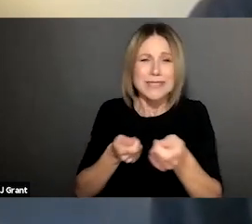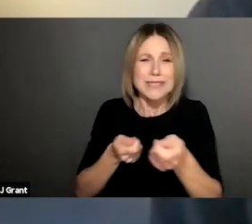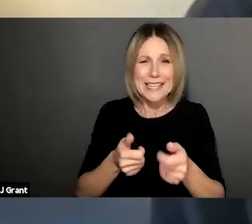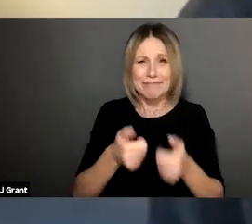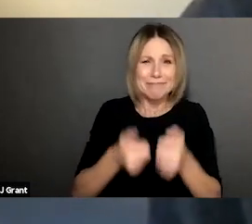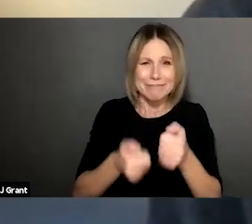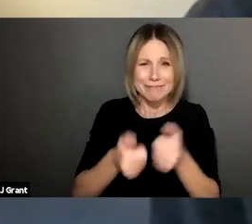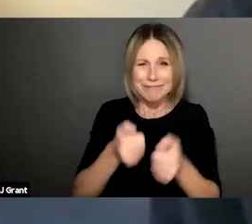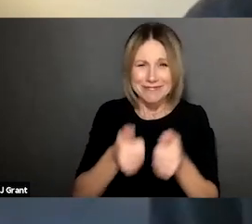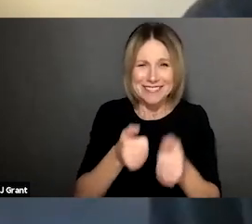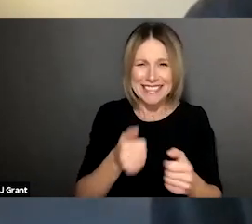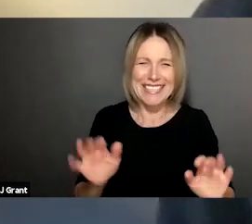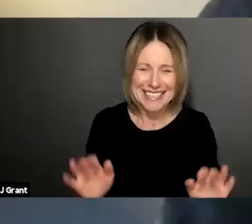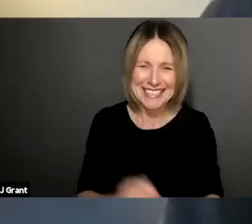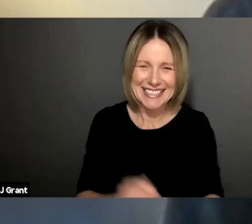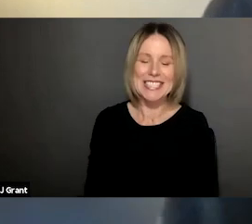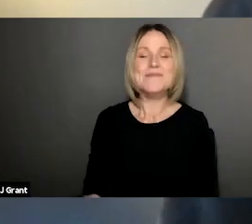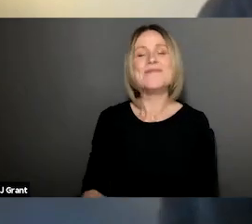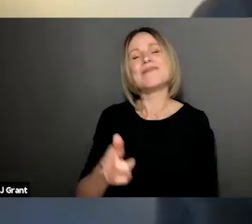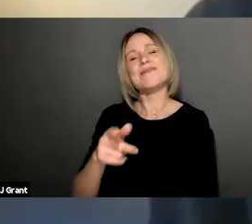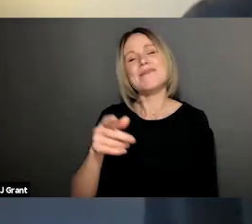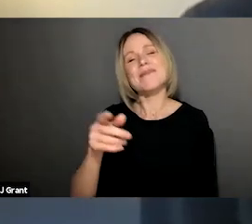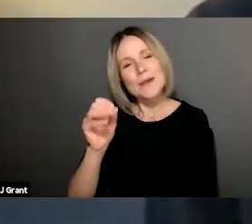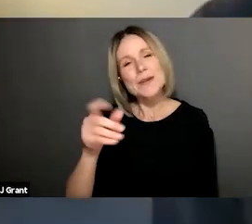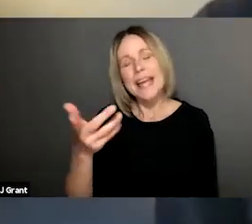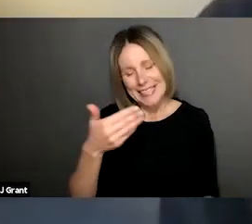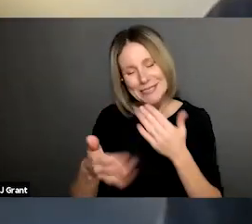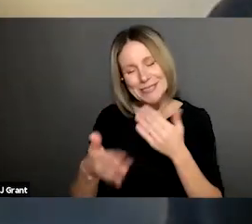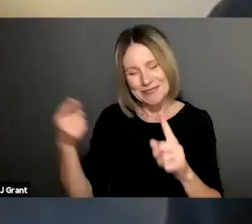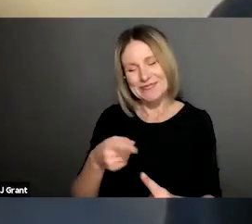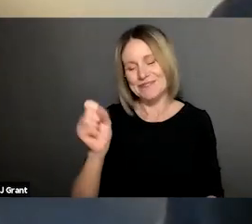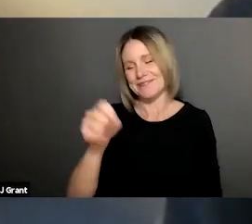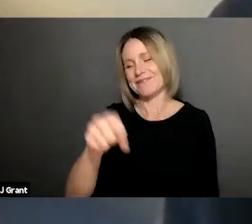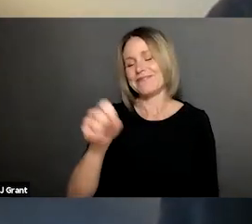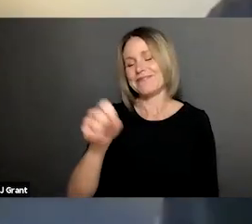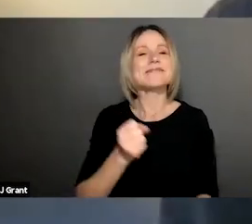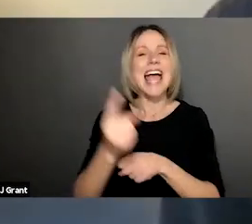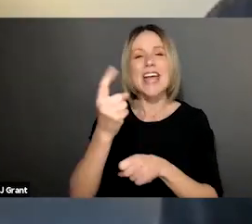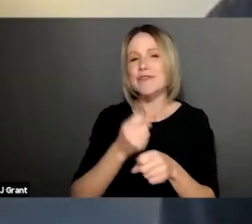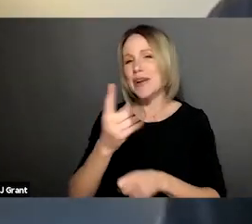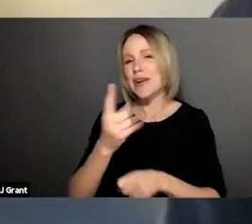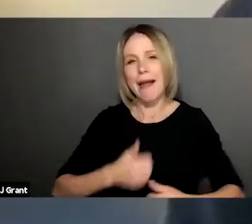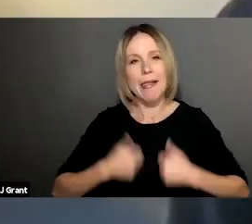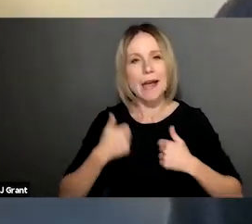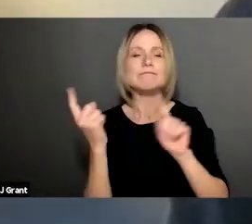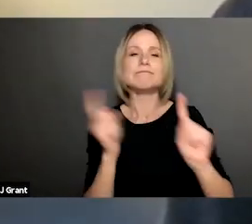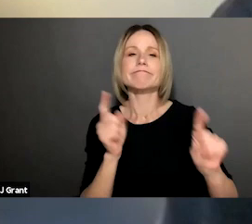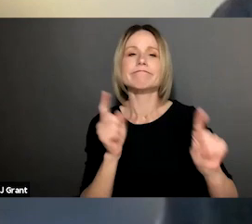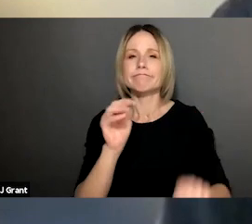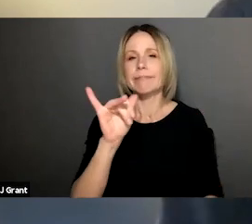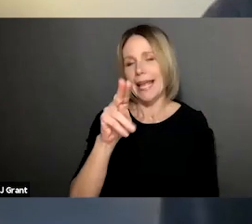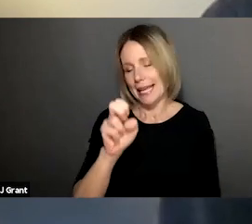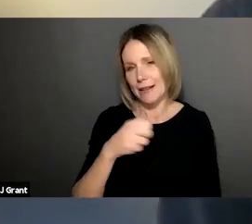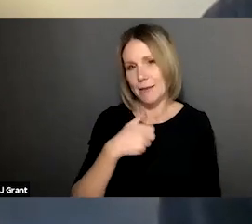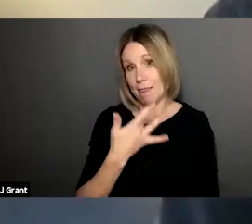So yes, I have spent part of each year of my life in the state of Maine. And I've been lucky to do that because